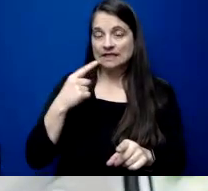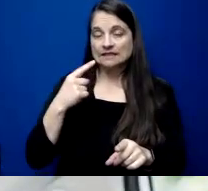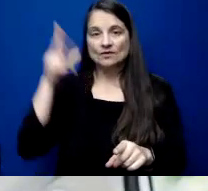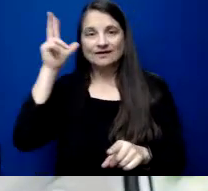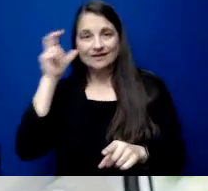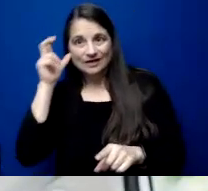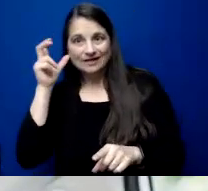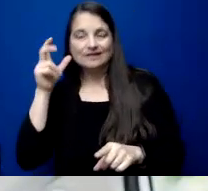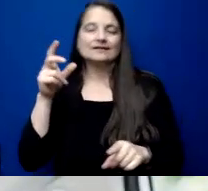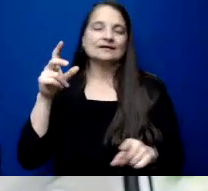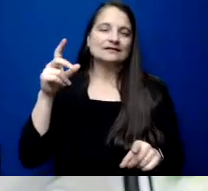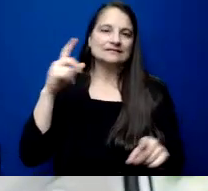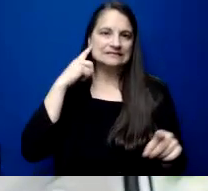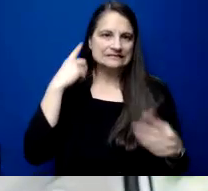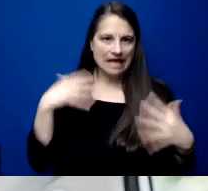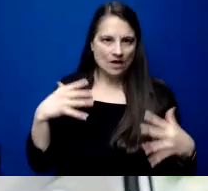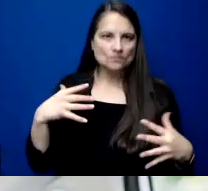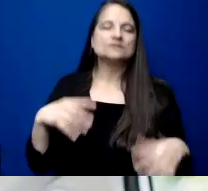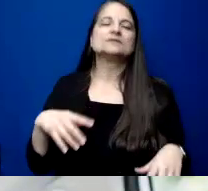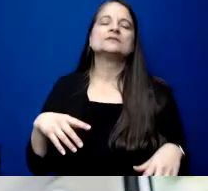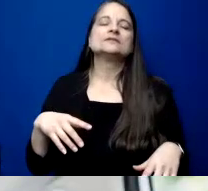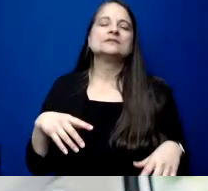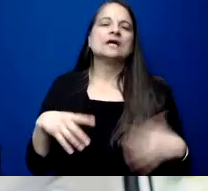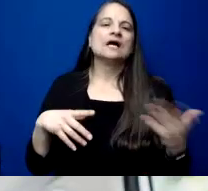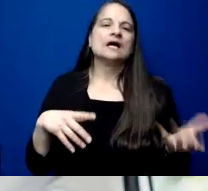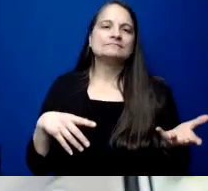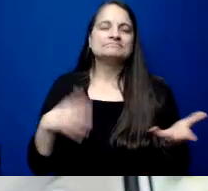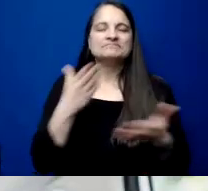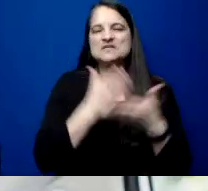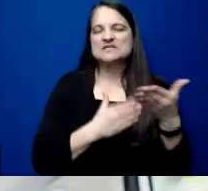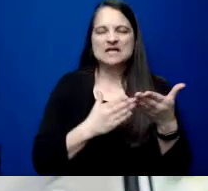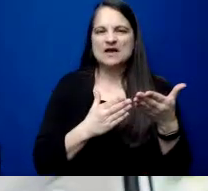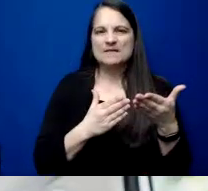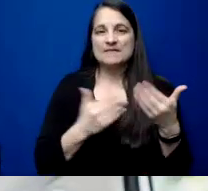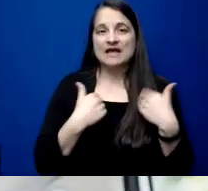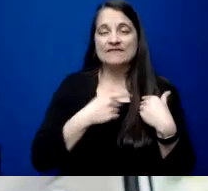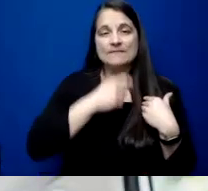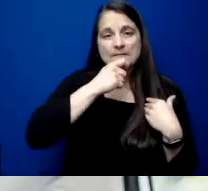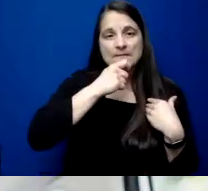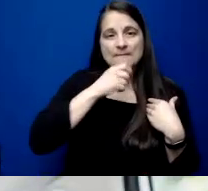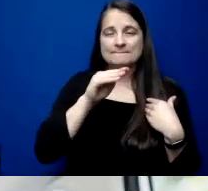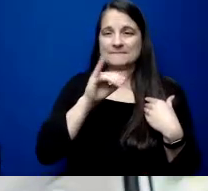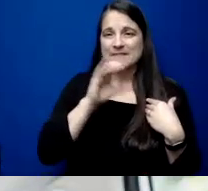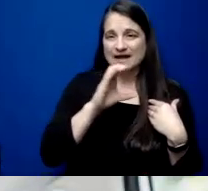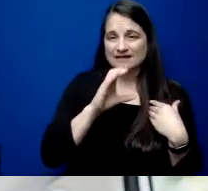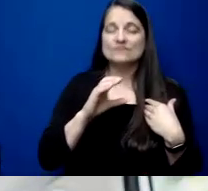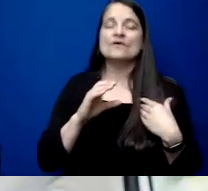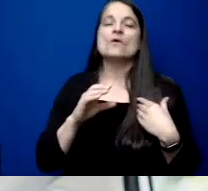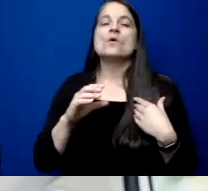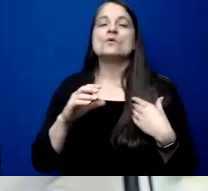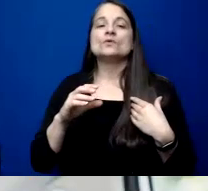types of sound systems that people could use. Some that have microphones and their own speaker